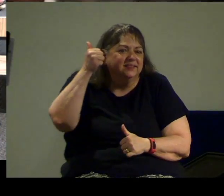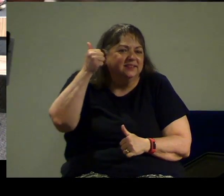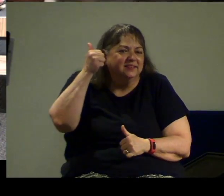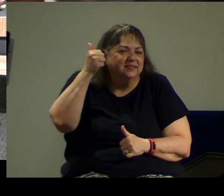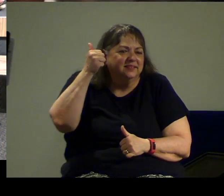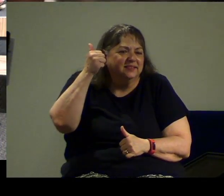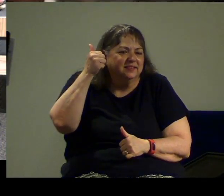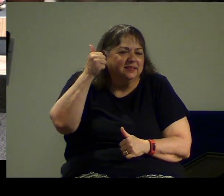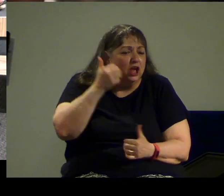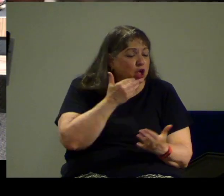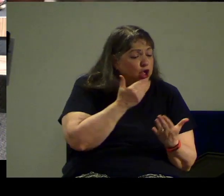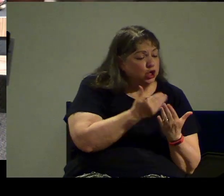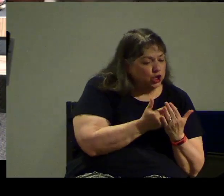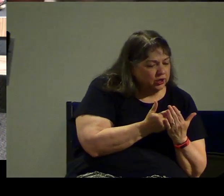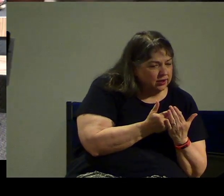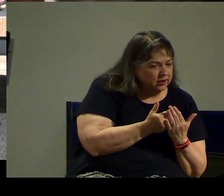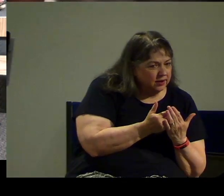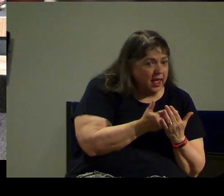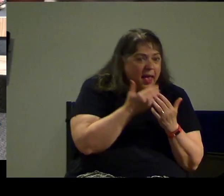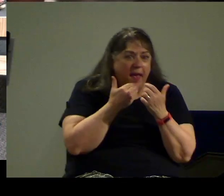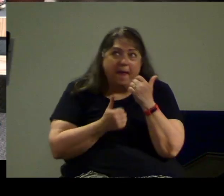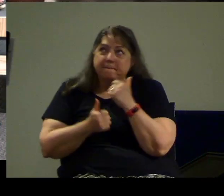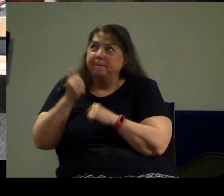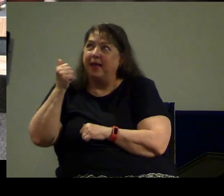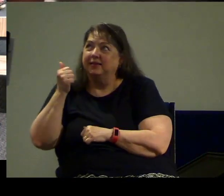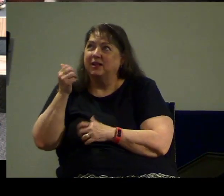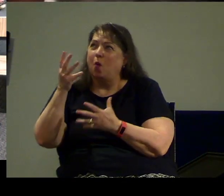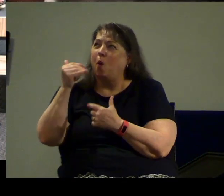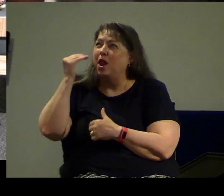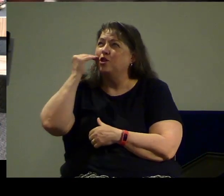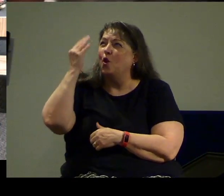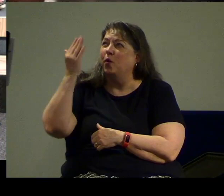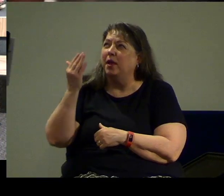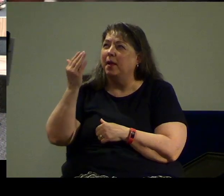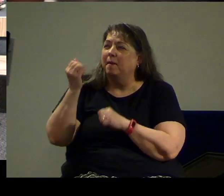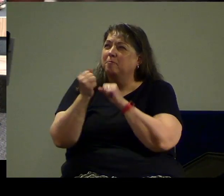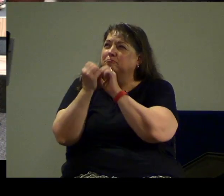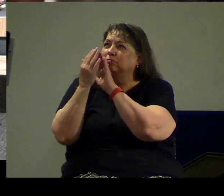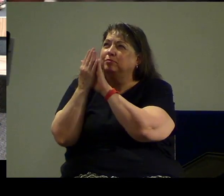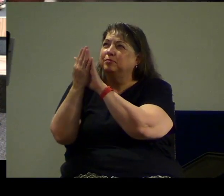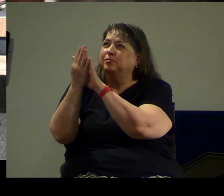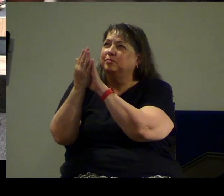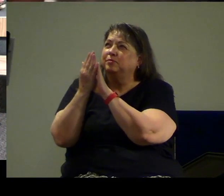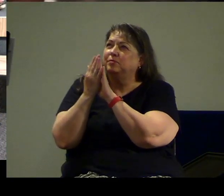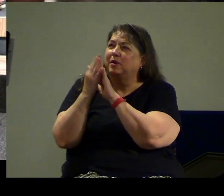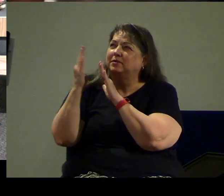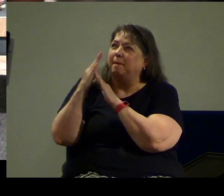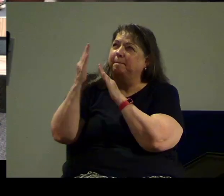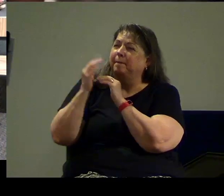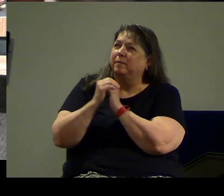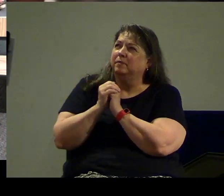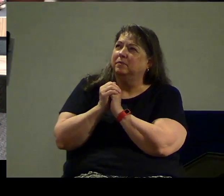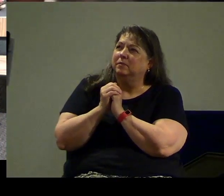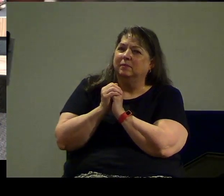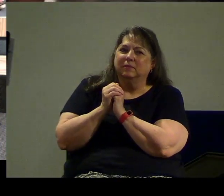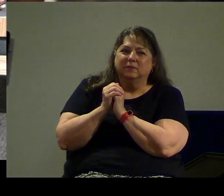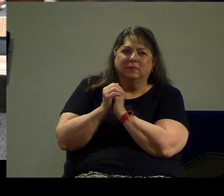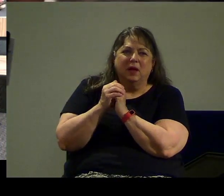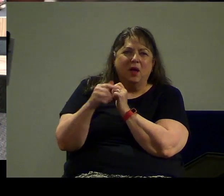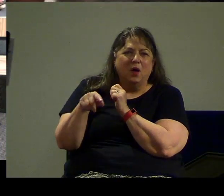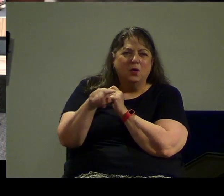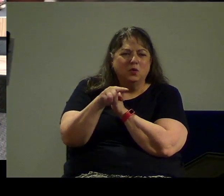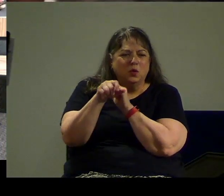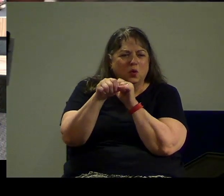all is to know God. To want to be in his presence above all things. You can be in God's